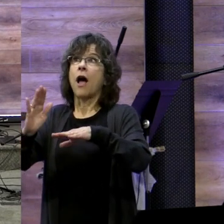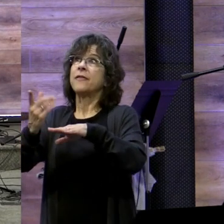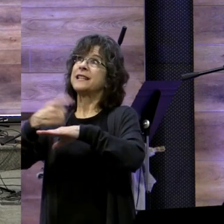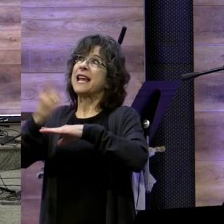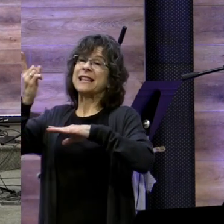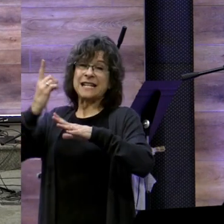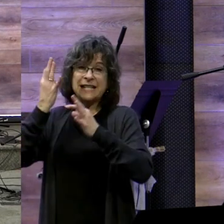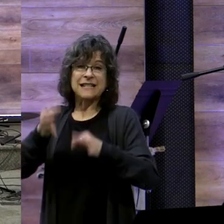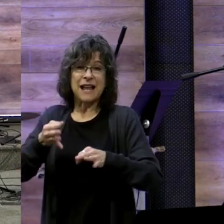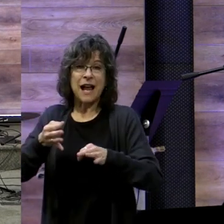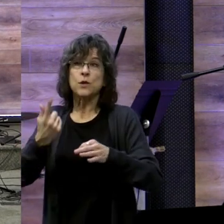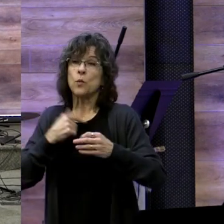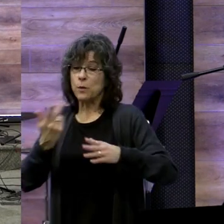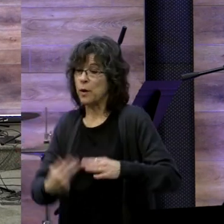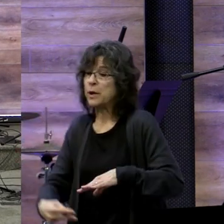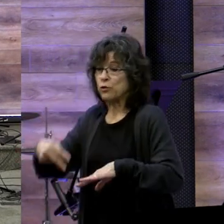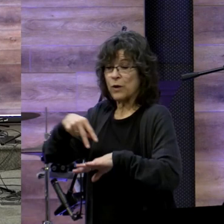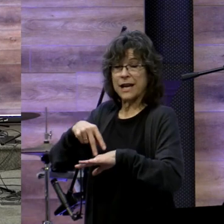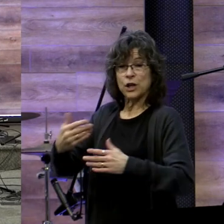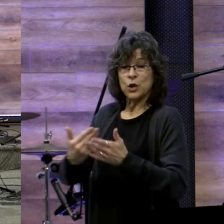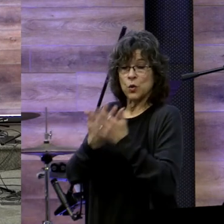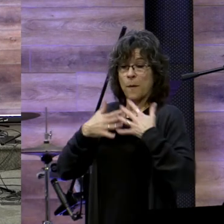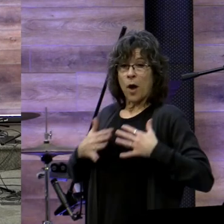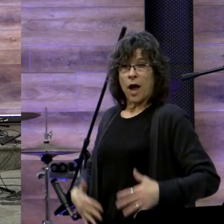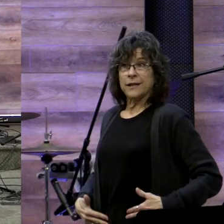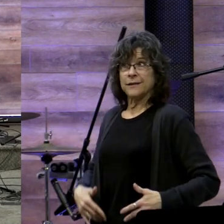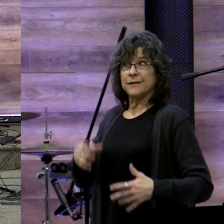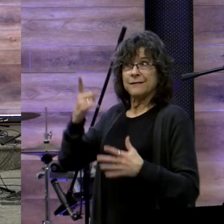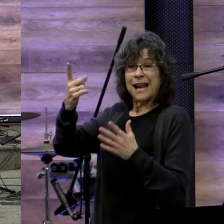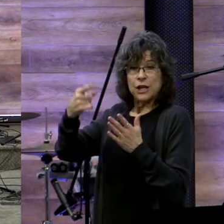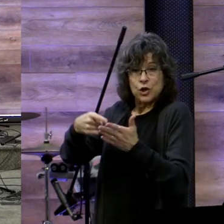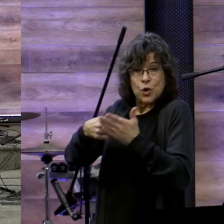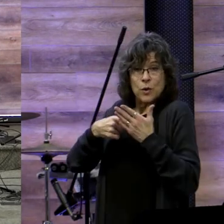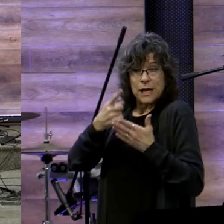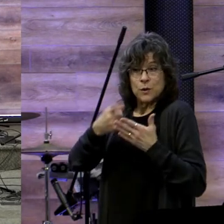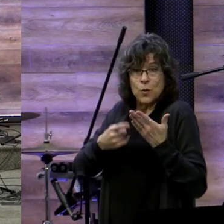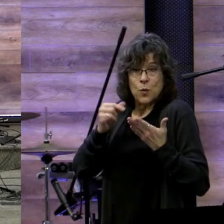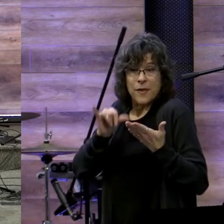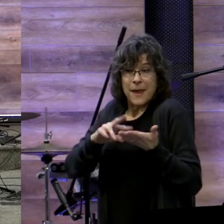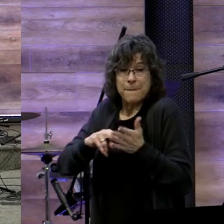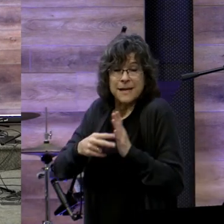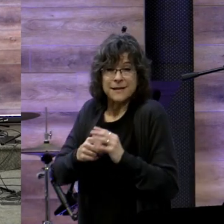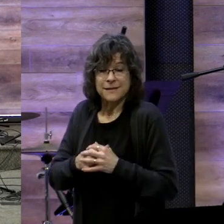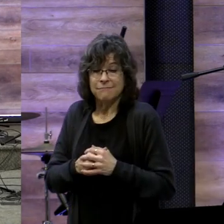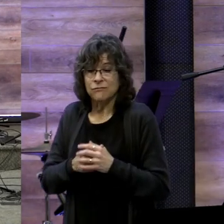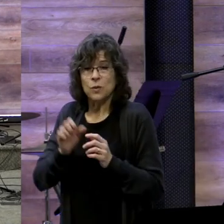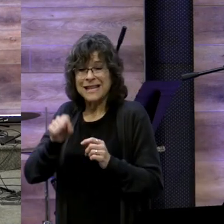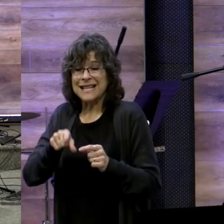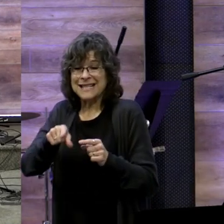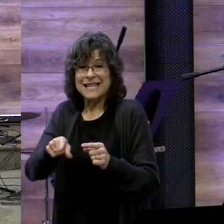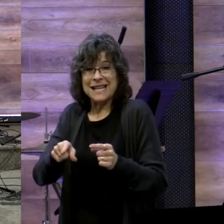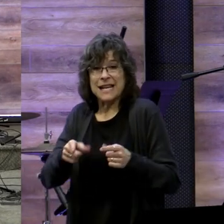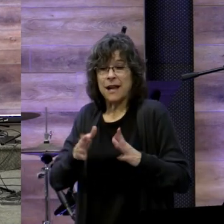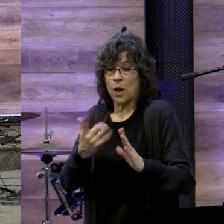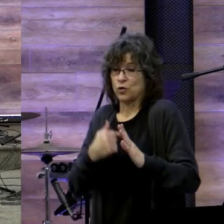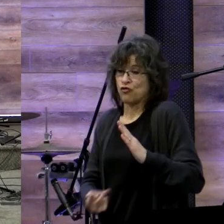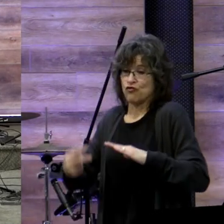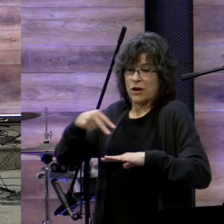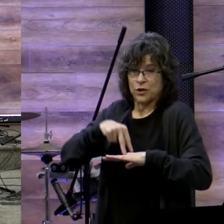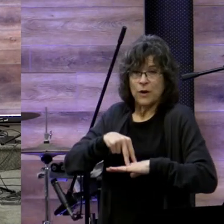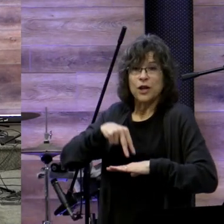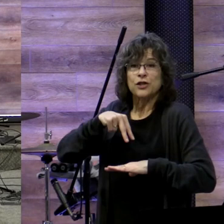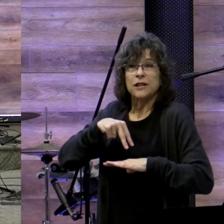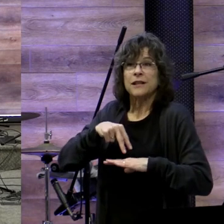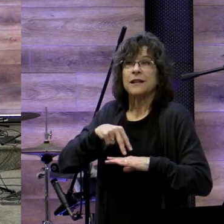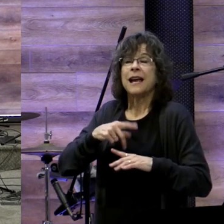Jesus in his resurrection gives us a glimpse of that future. Jesus is the resurrection, but we're also told that he is the life, meaning that if we